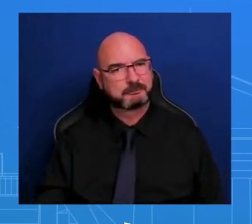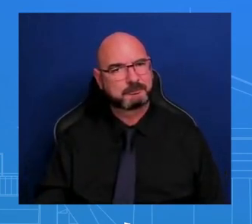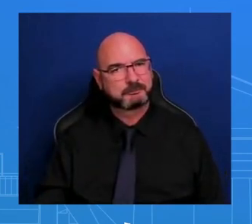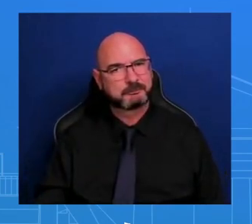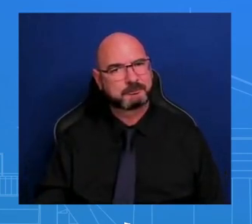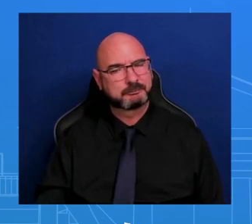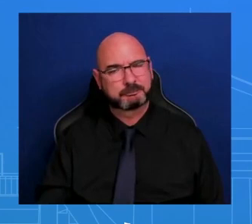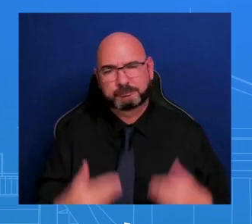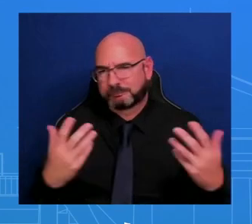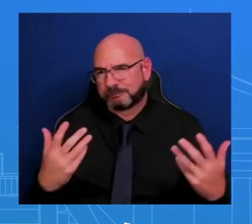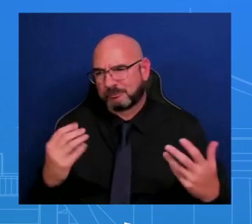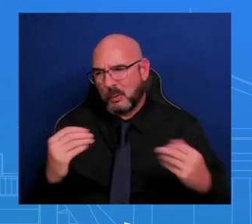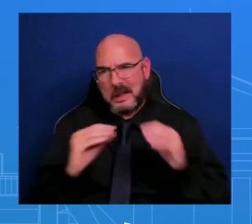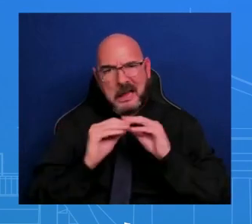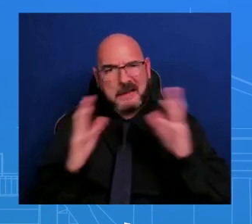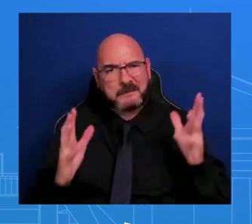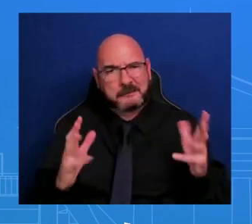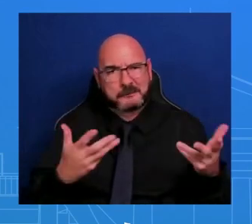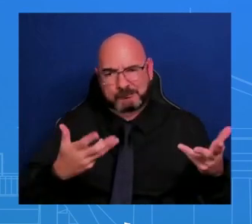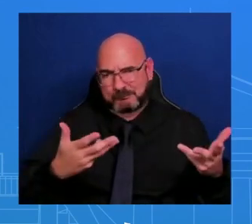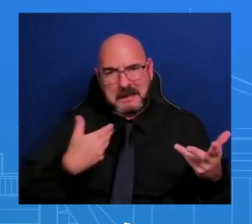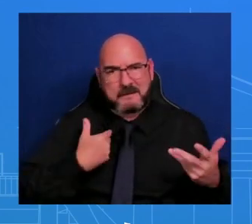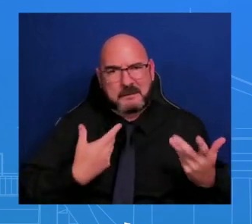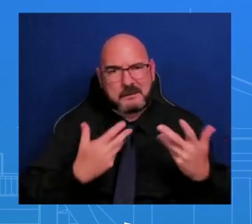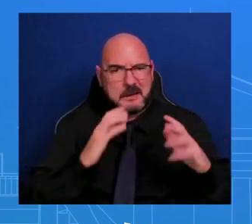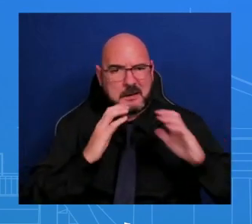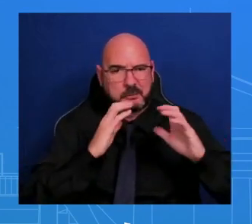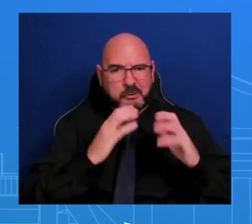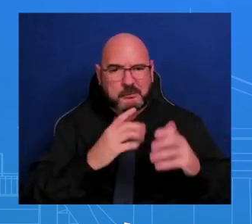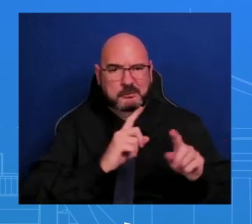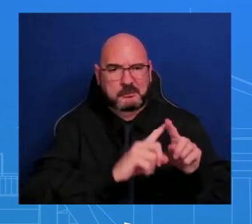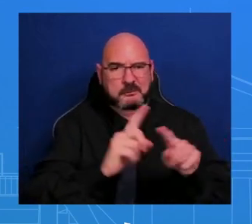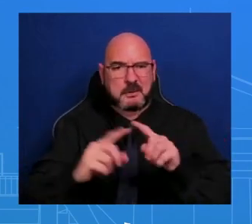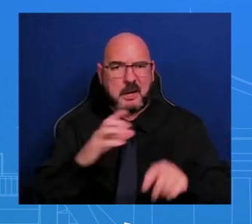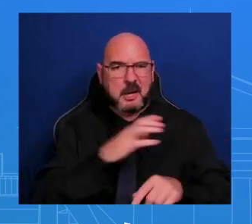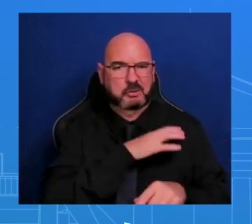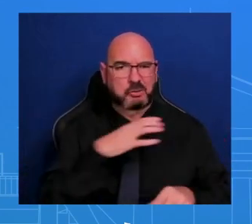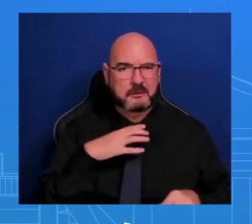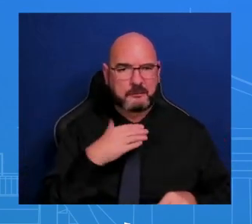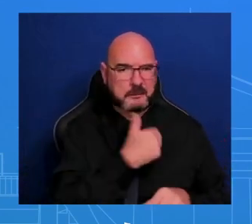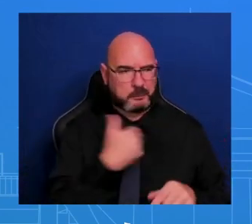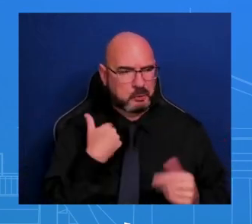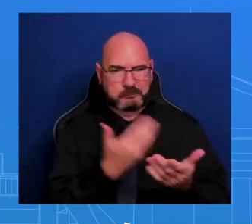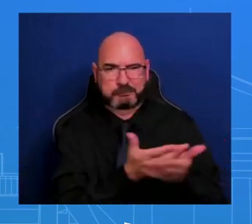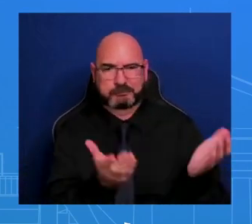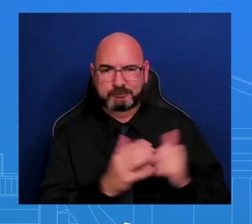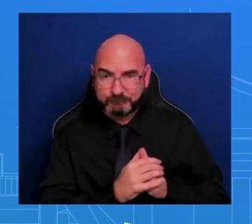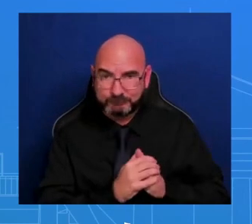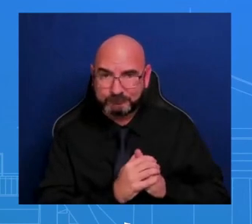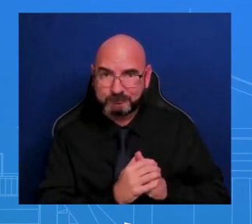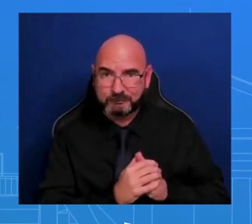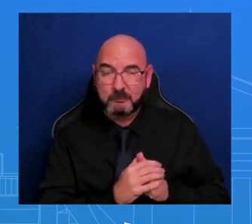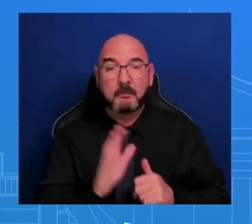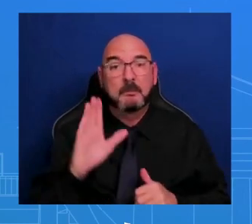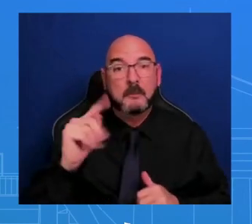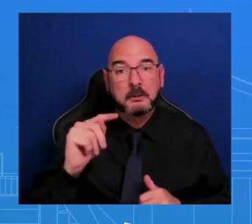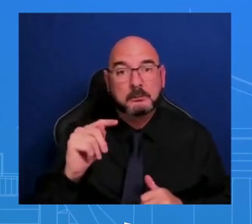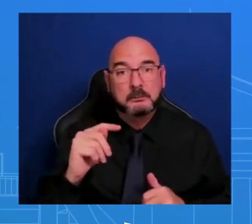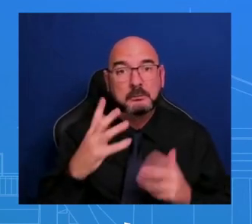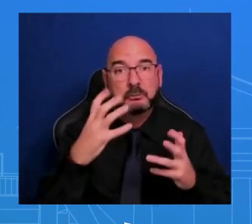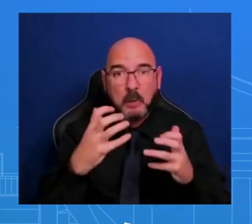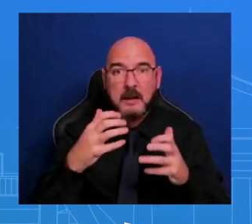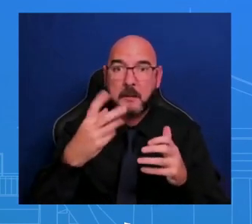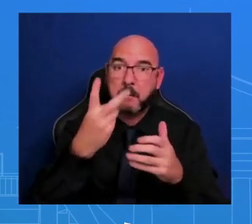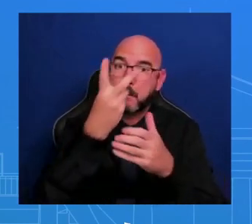continue to have conversations with members of Congress to talk about that piece as well. But we want to see both of them move forward. They're both critical. They're